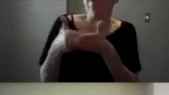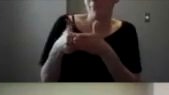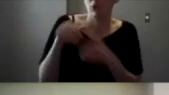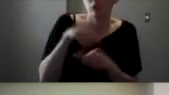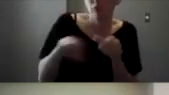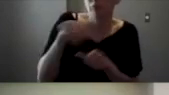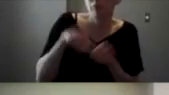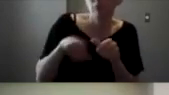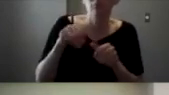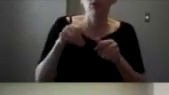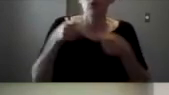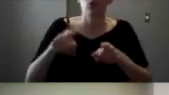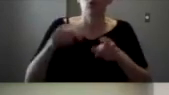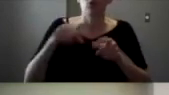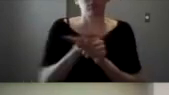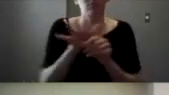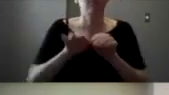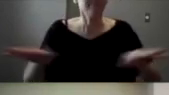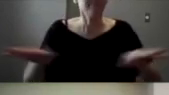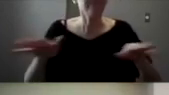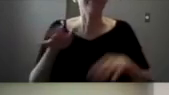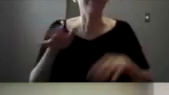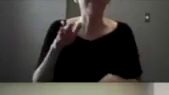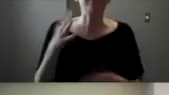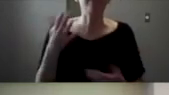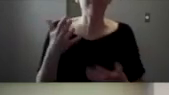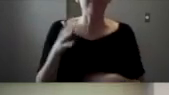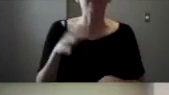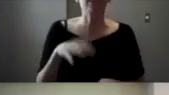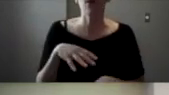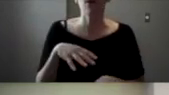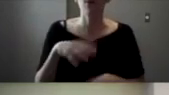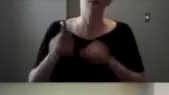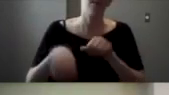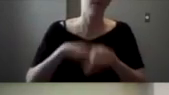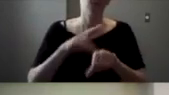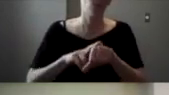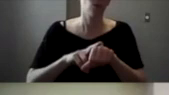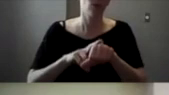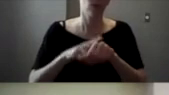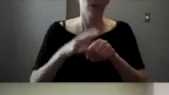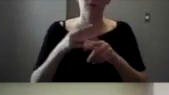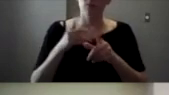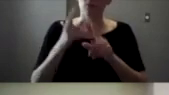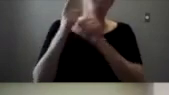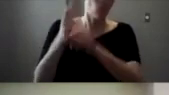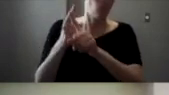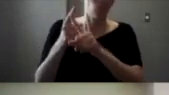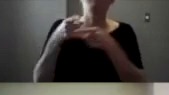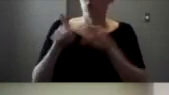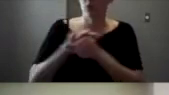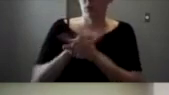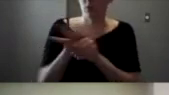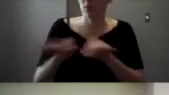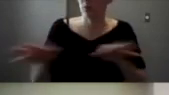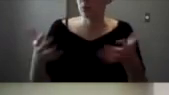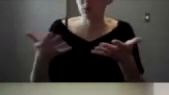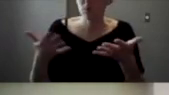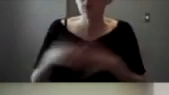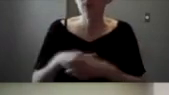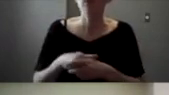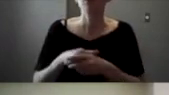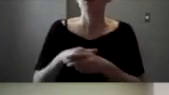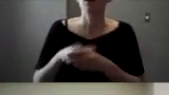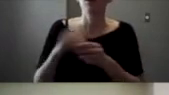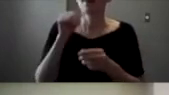the emergency. So obviously the sort of prime directive here is to avoid unnecessary staff or